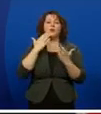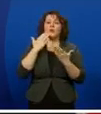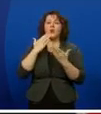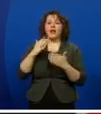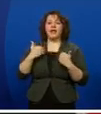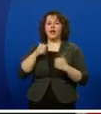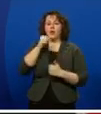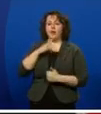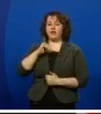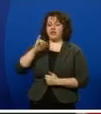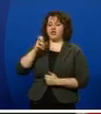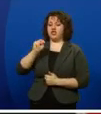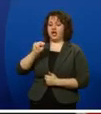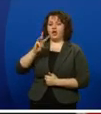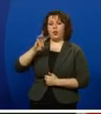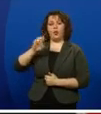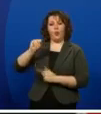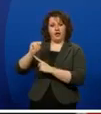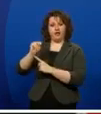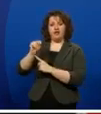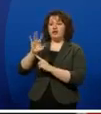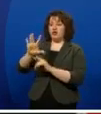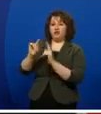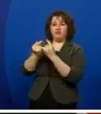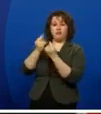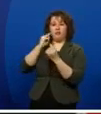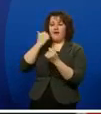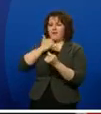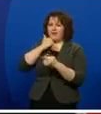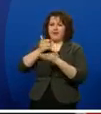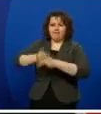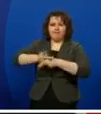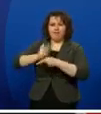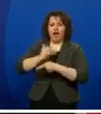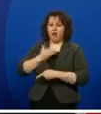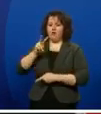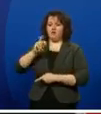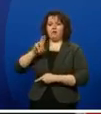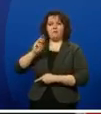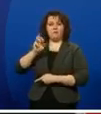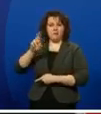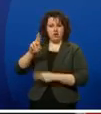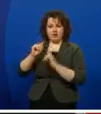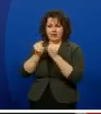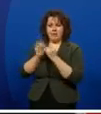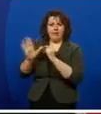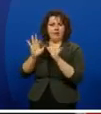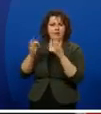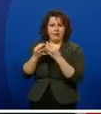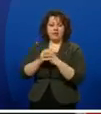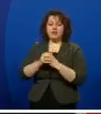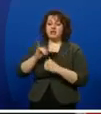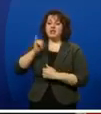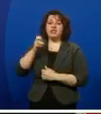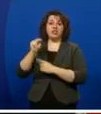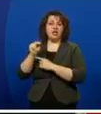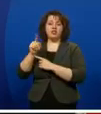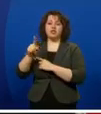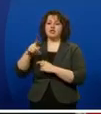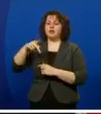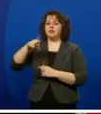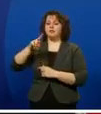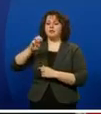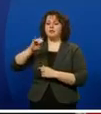Jen West and her team for their daily care of our Vermeer team and their families. Jen is also a Premise